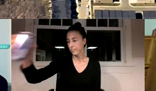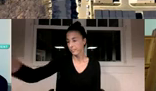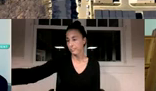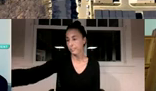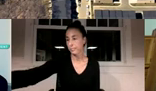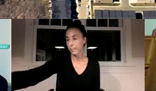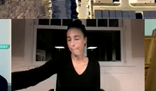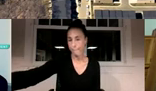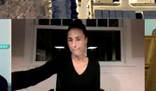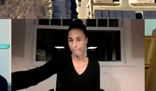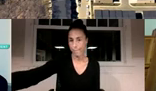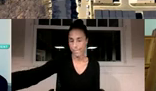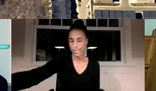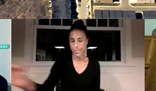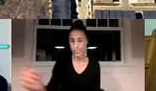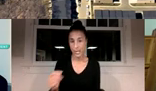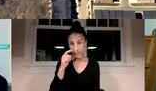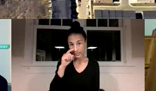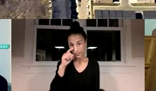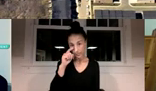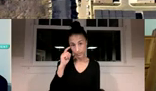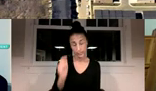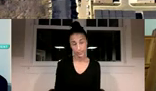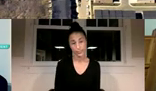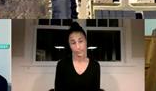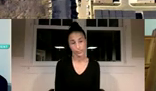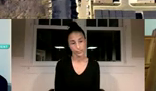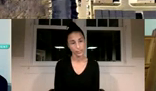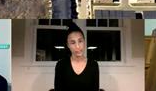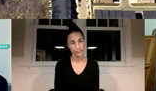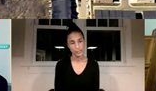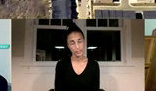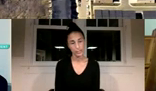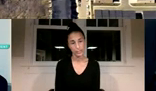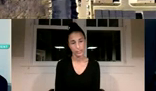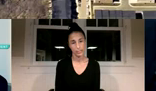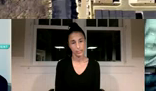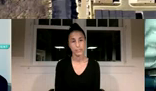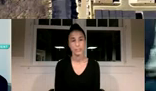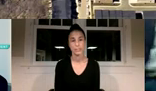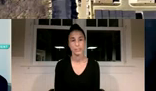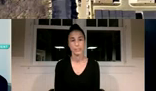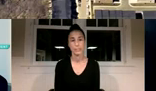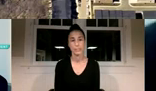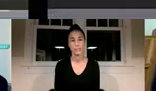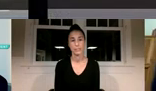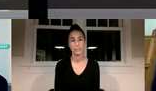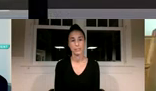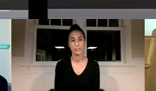to convey the quantity and the scale of development proposed.